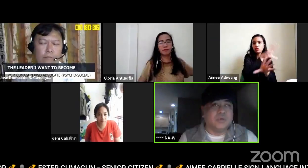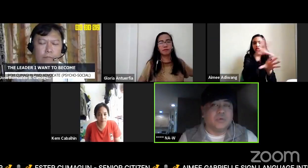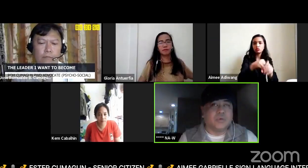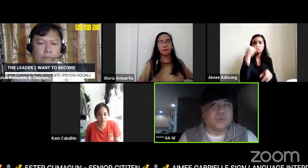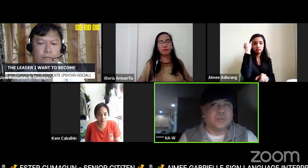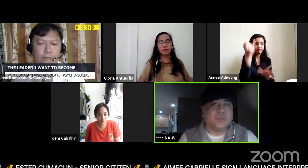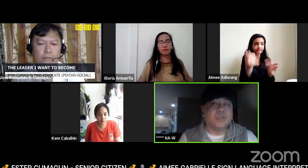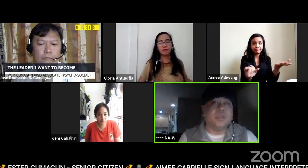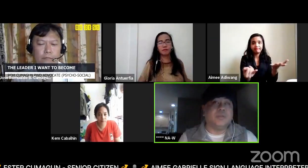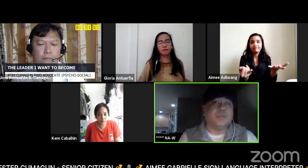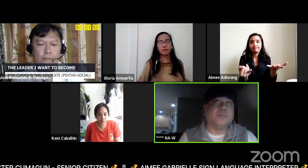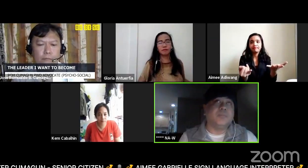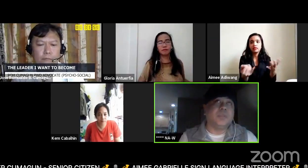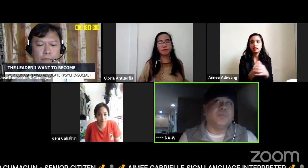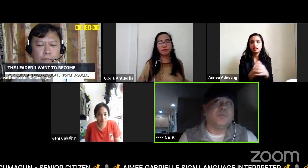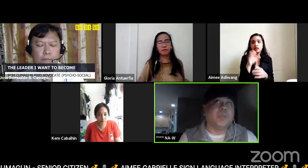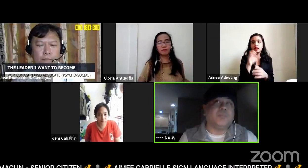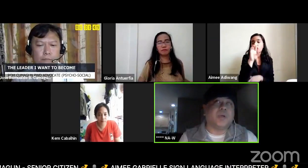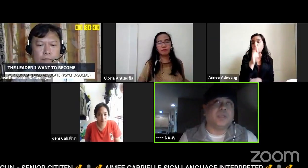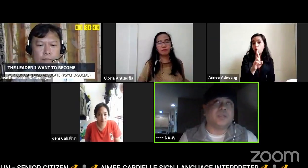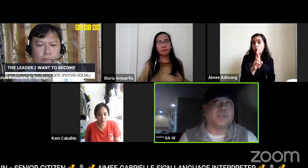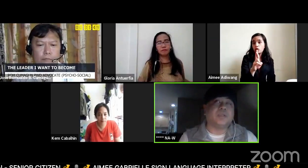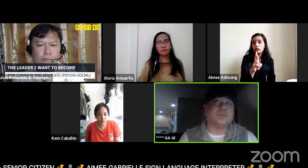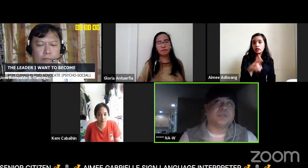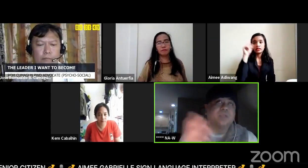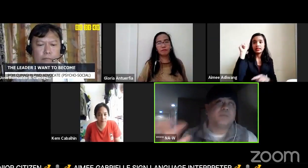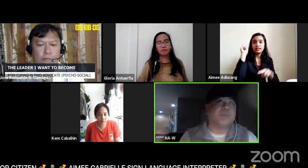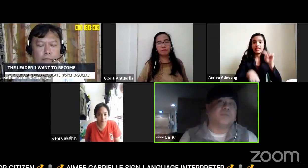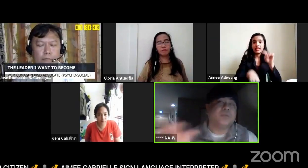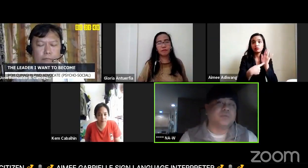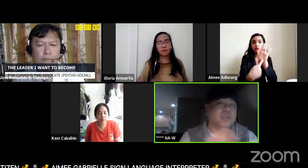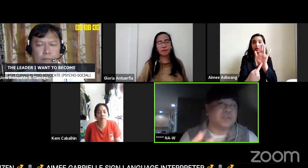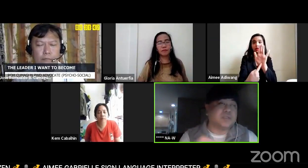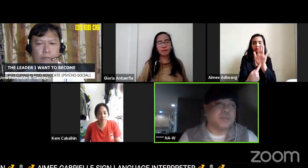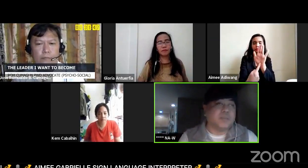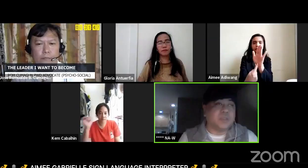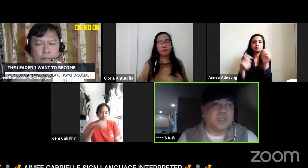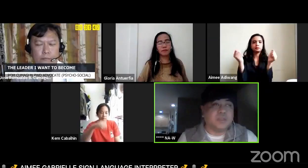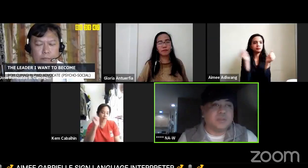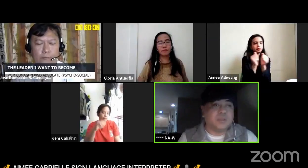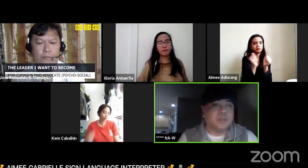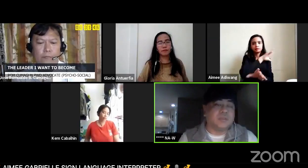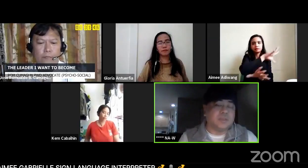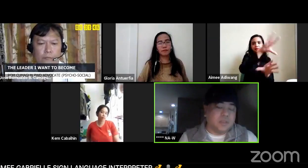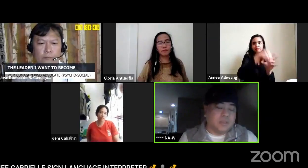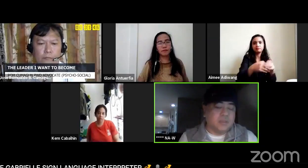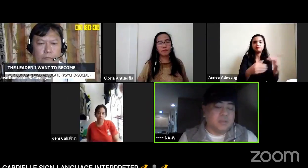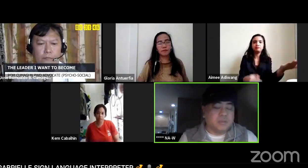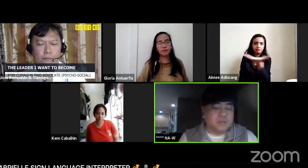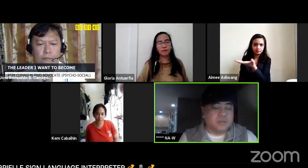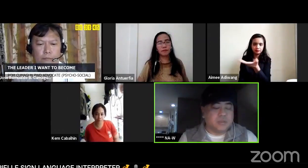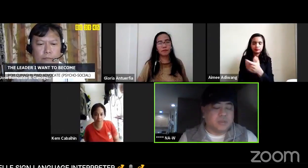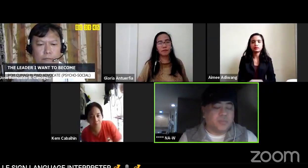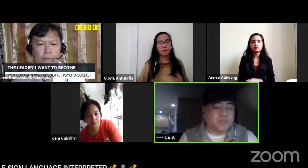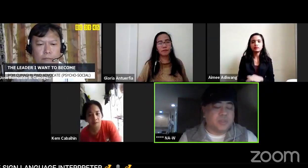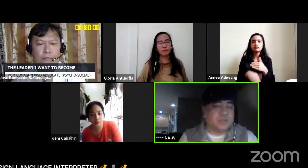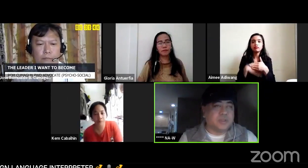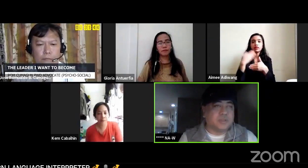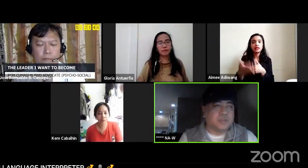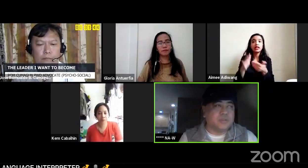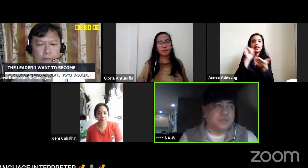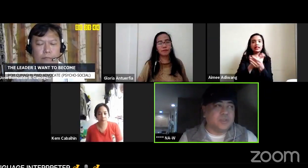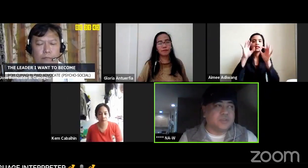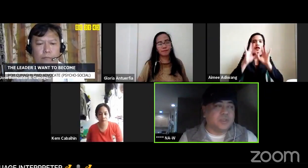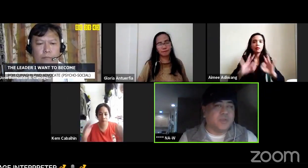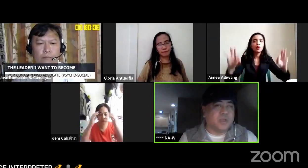nila, or hindi mo maipakita na sinasama mo yung sinasabi nila. Then it's